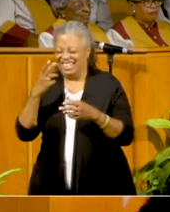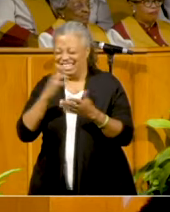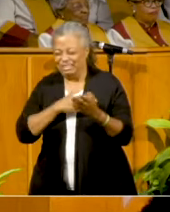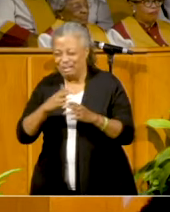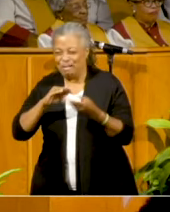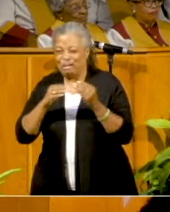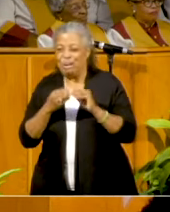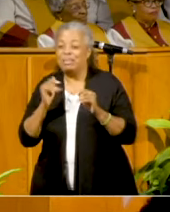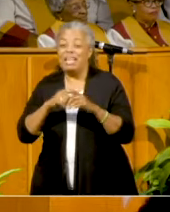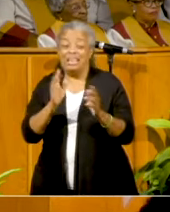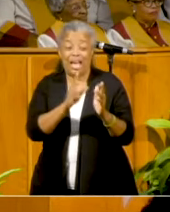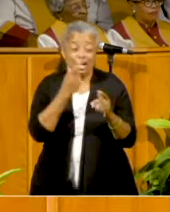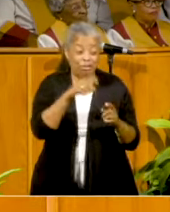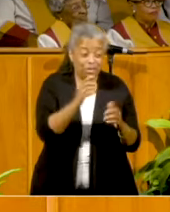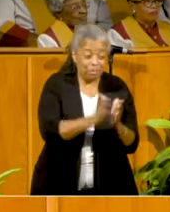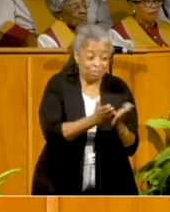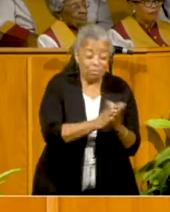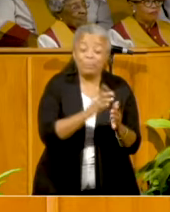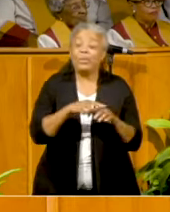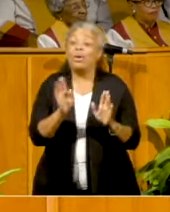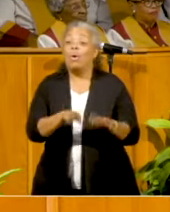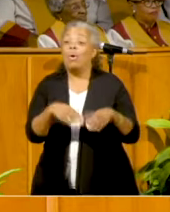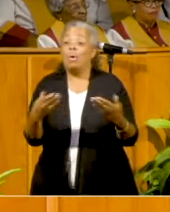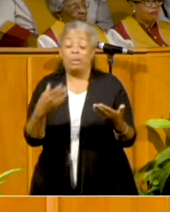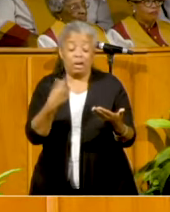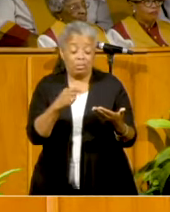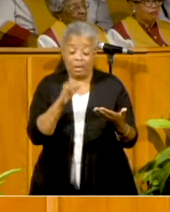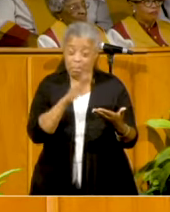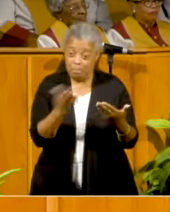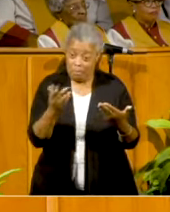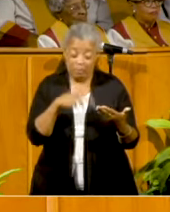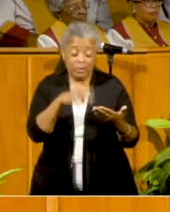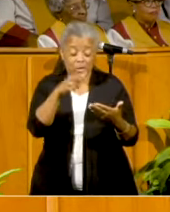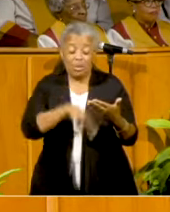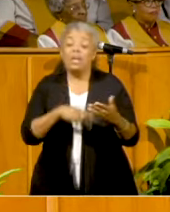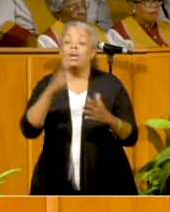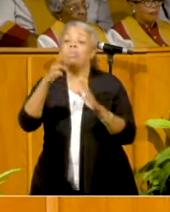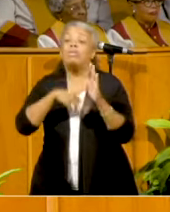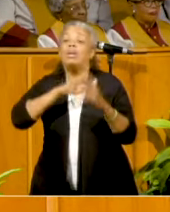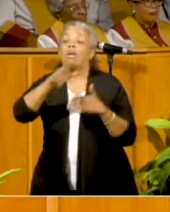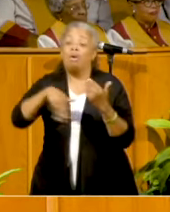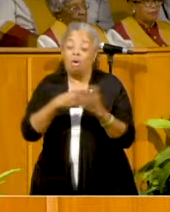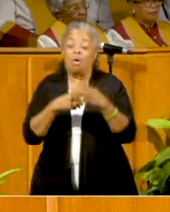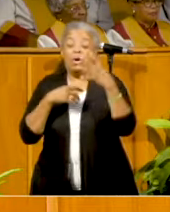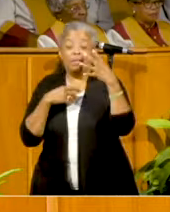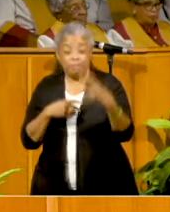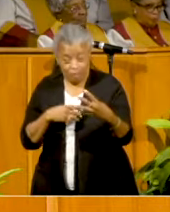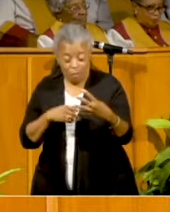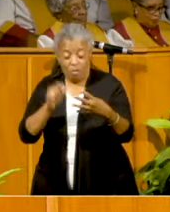in that green hymnal. And when you open up that hymnal to that hymn, you're gonna sing all 4 verses of that